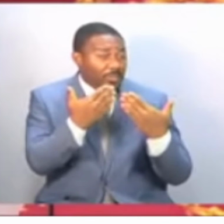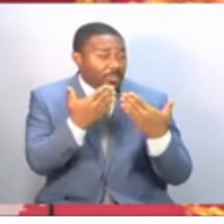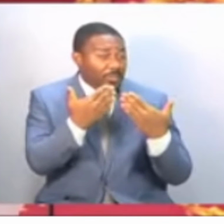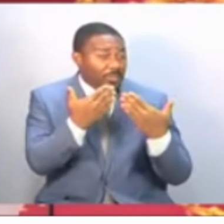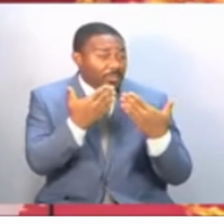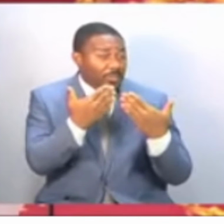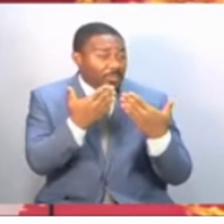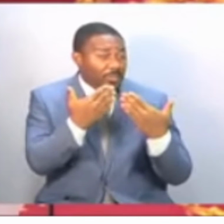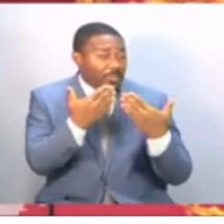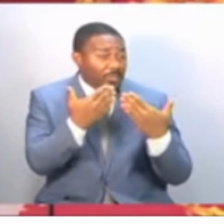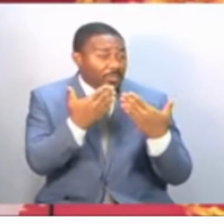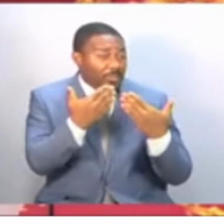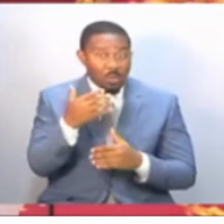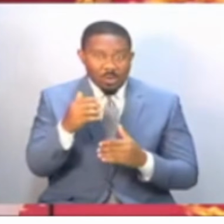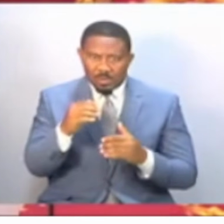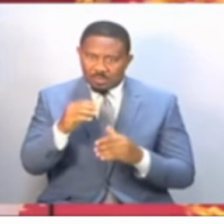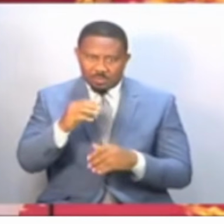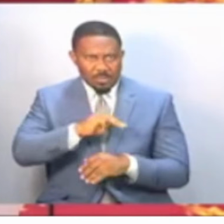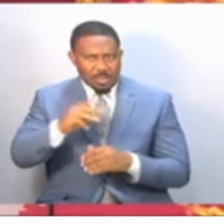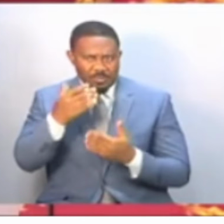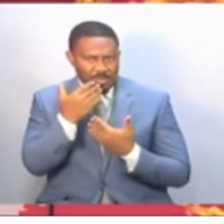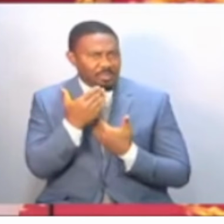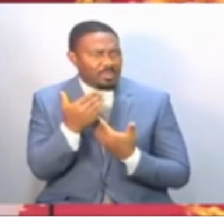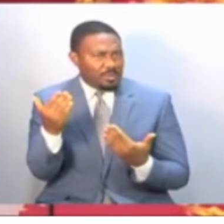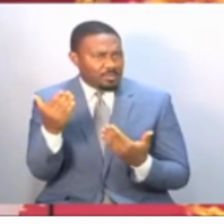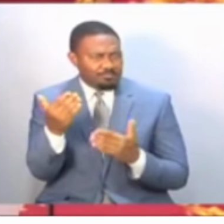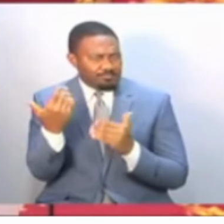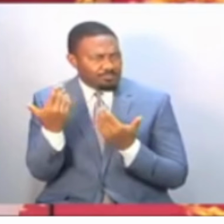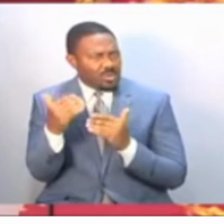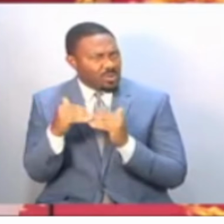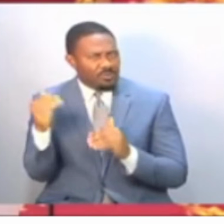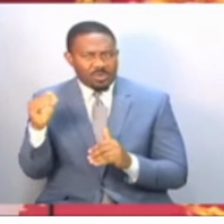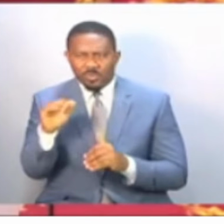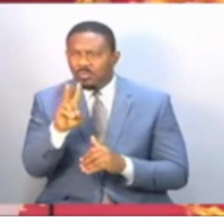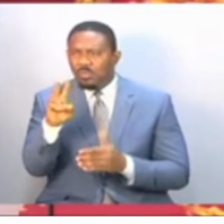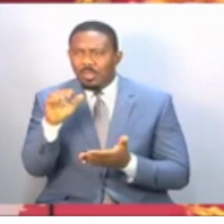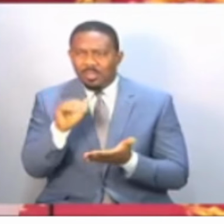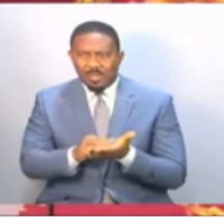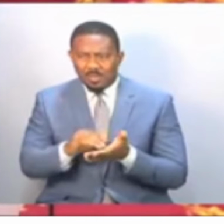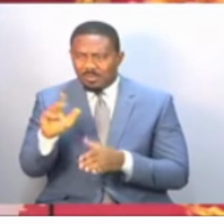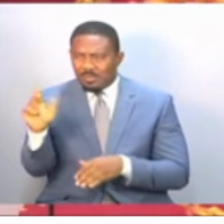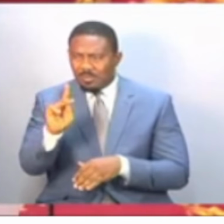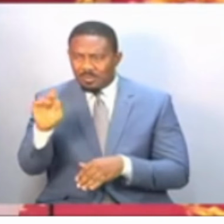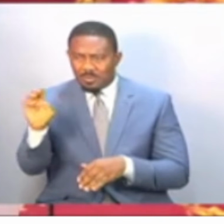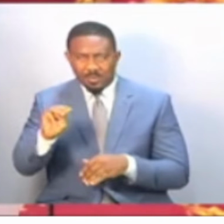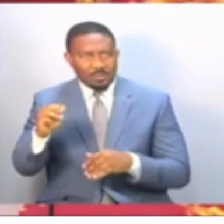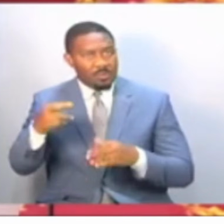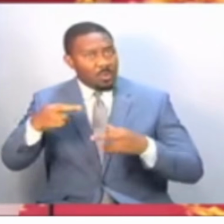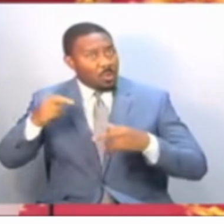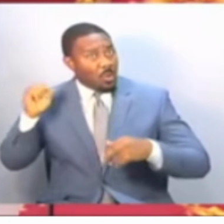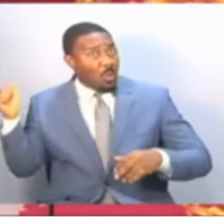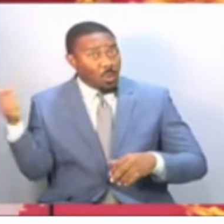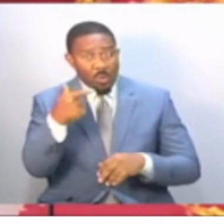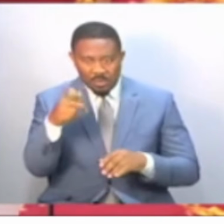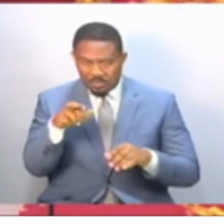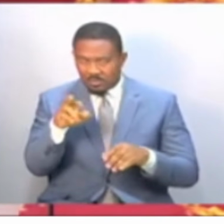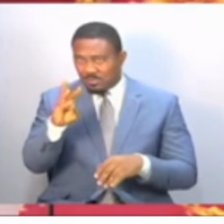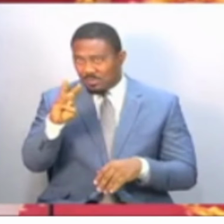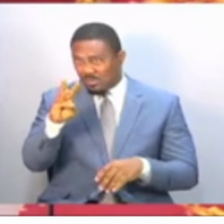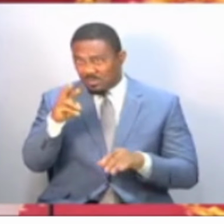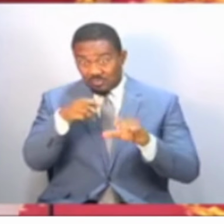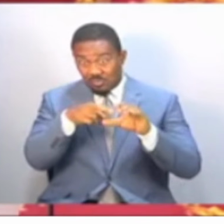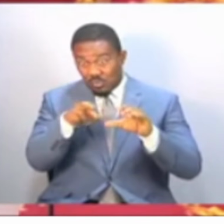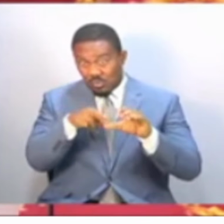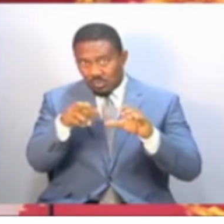House. As I speak, Mr. Speaker, over 2,000 kilometers of roads in all 16 regions of our country